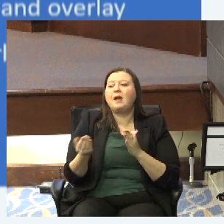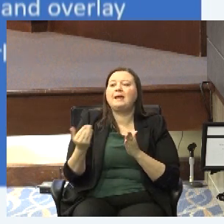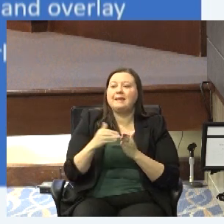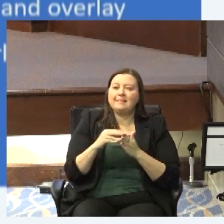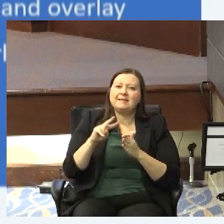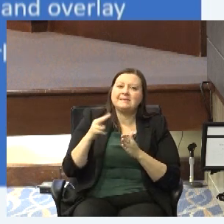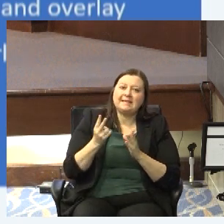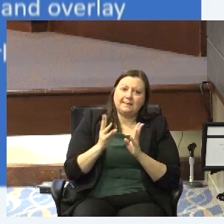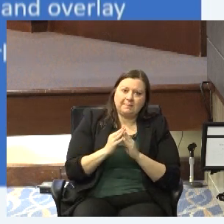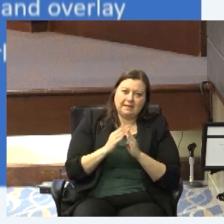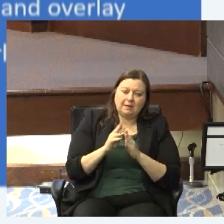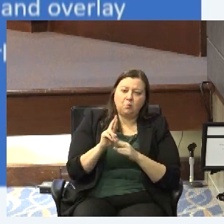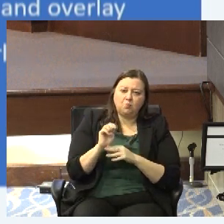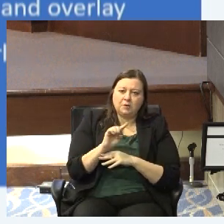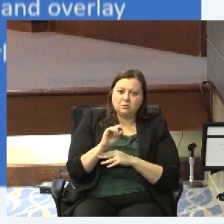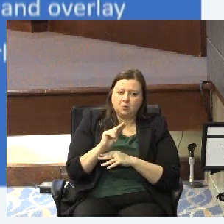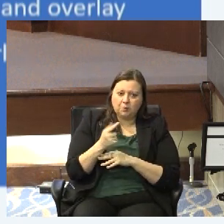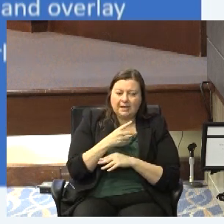and the overlay.